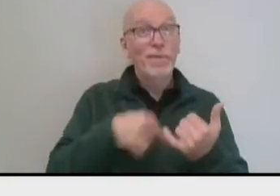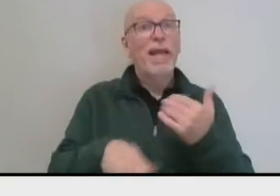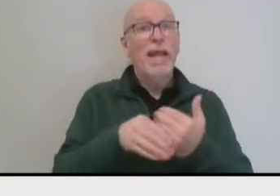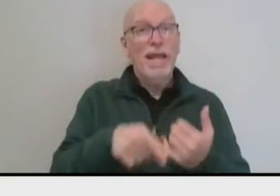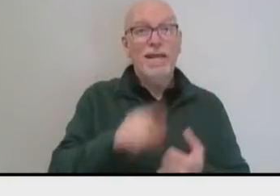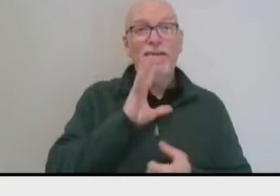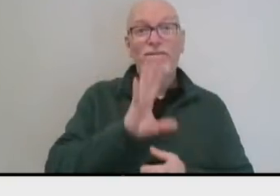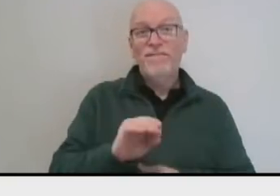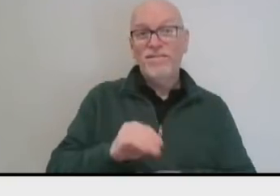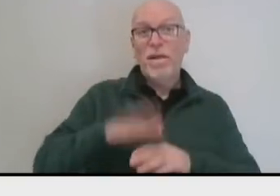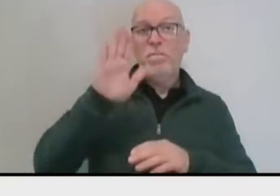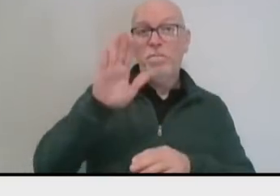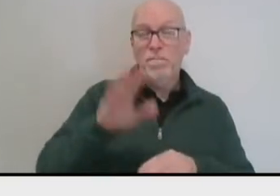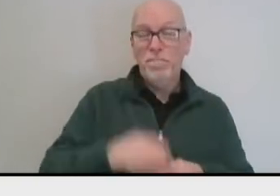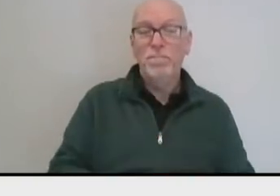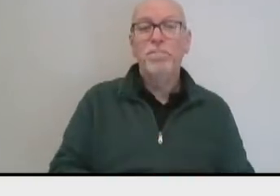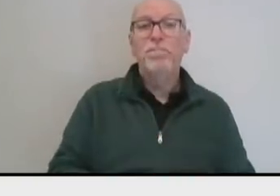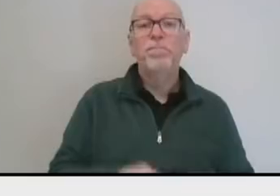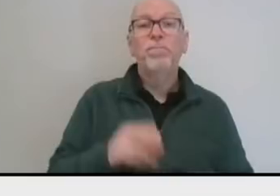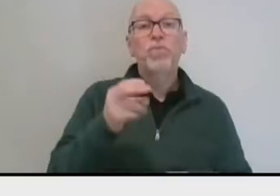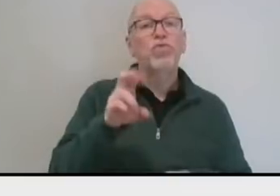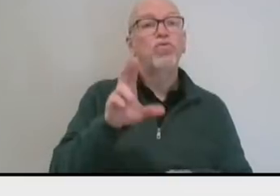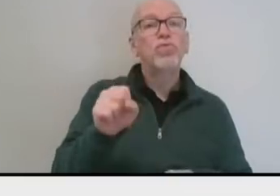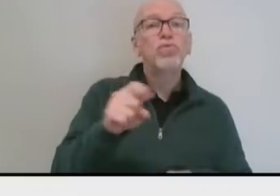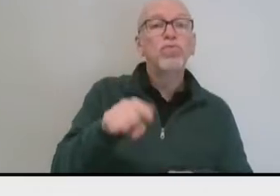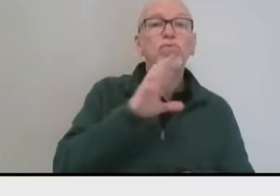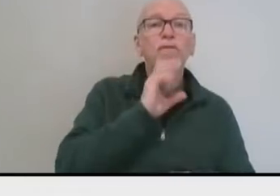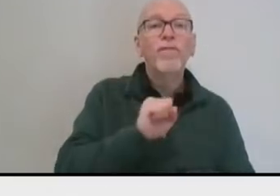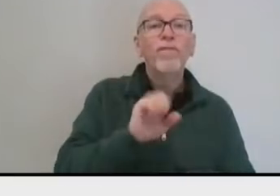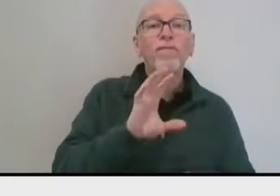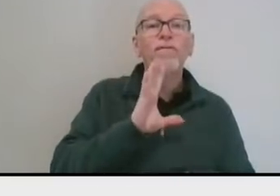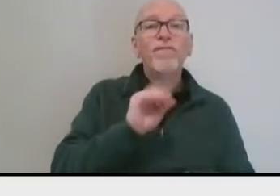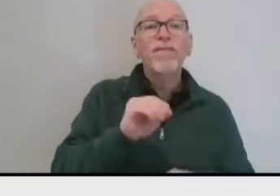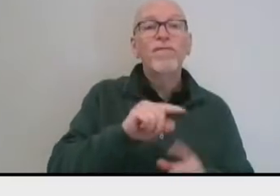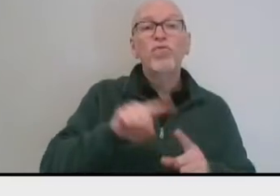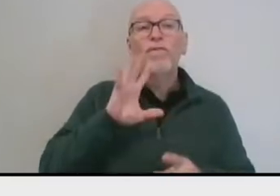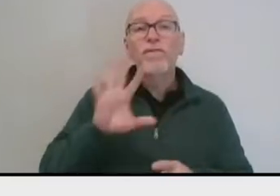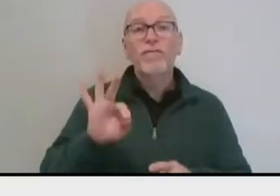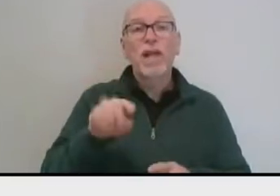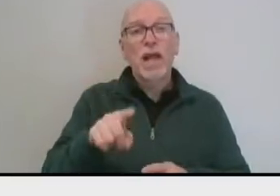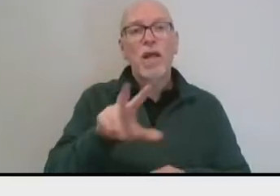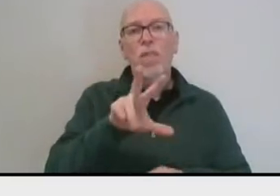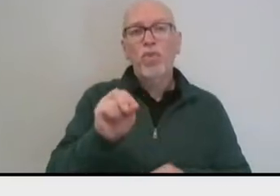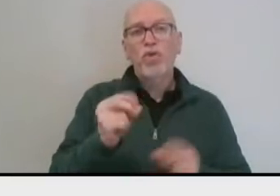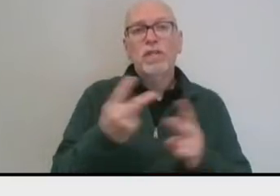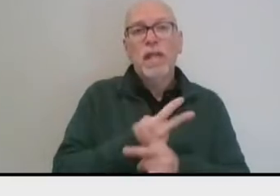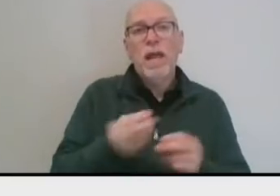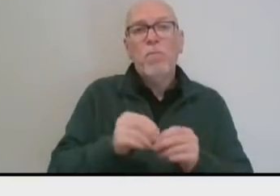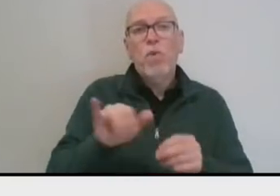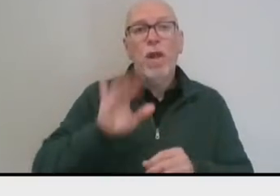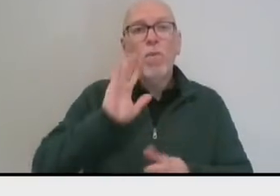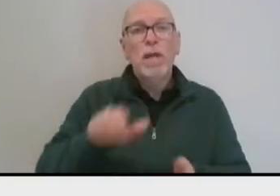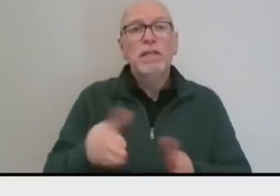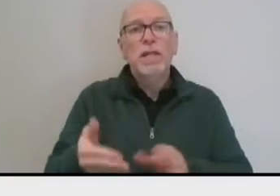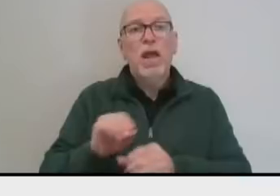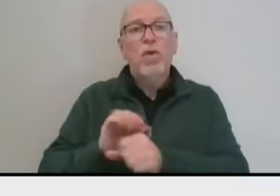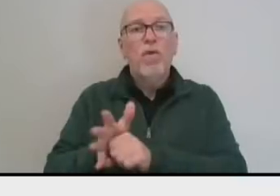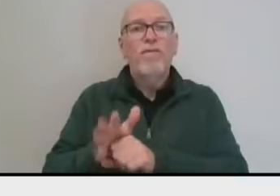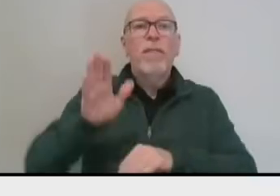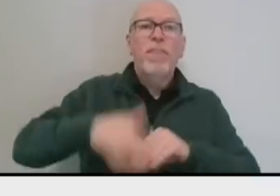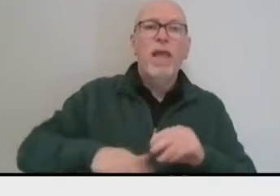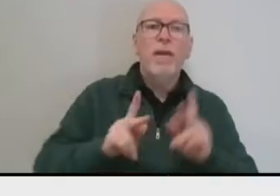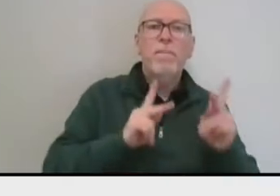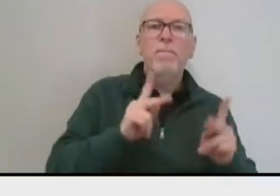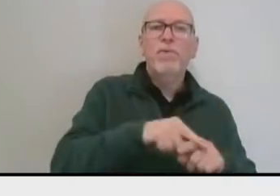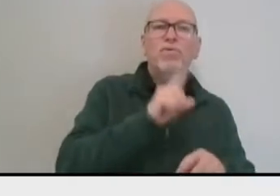age 50 and older. Hoosiers age 50 to 59 are 30 times more likely to die of COVID-19 than people age